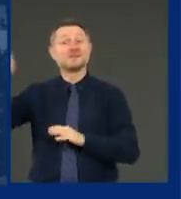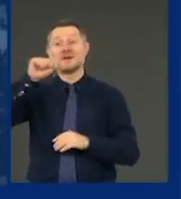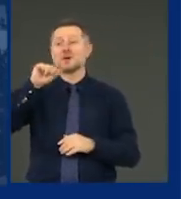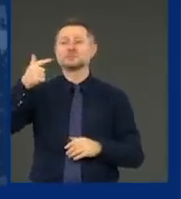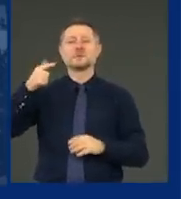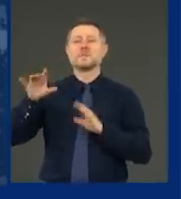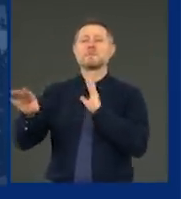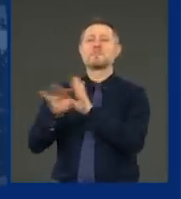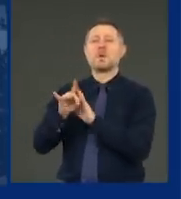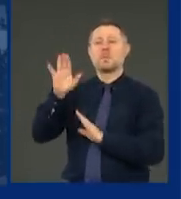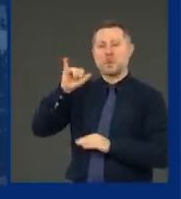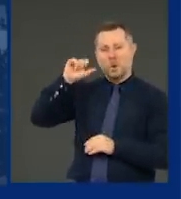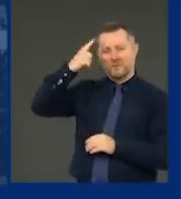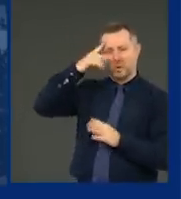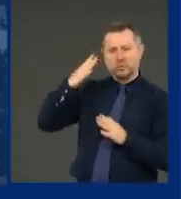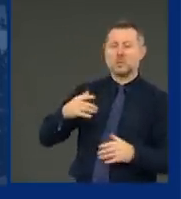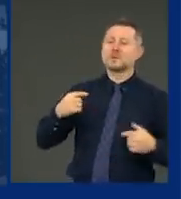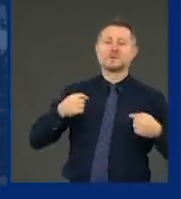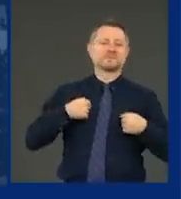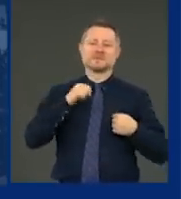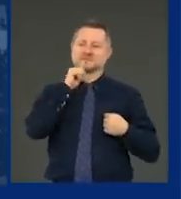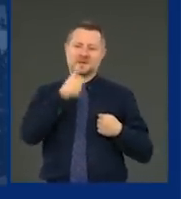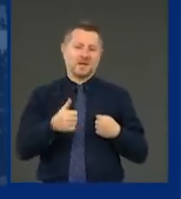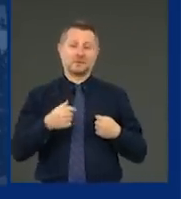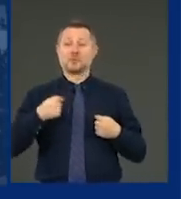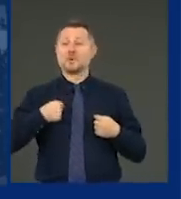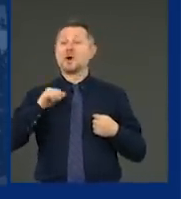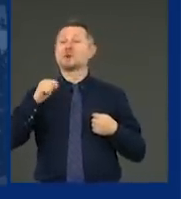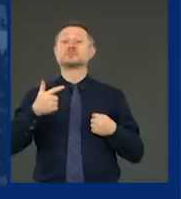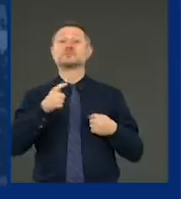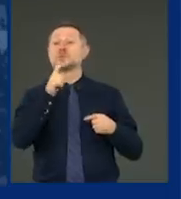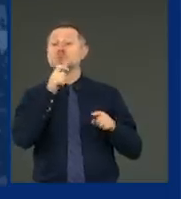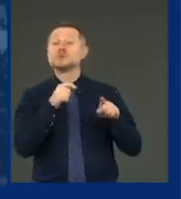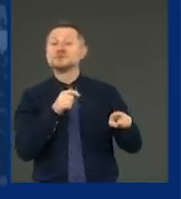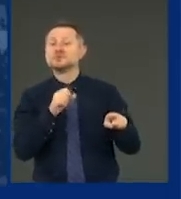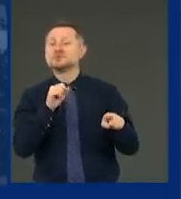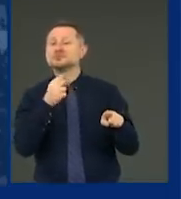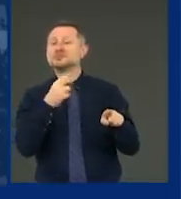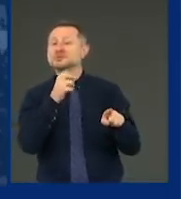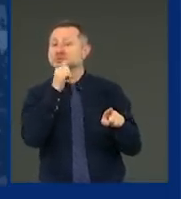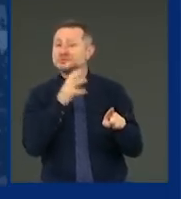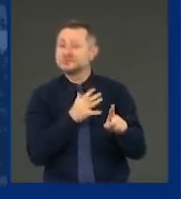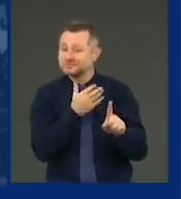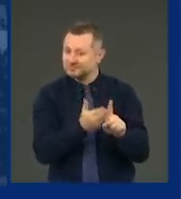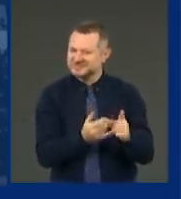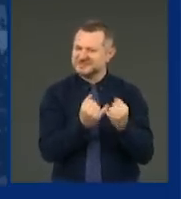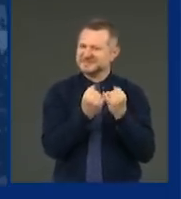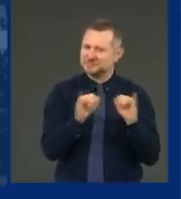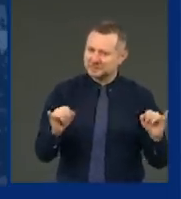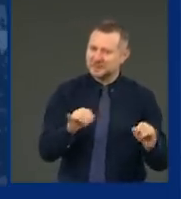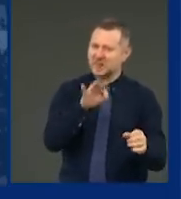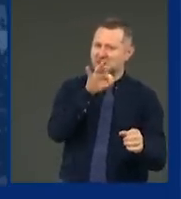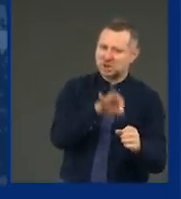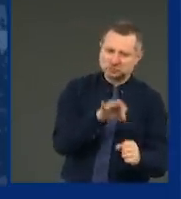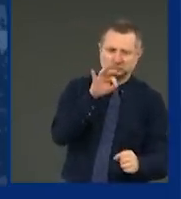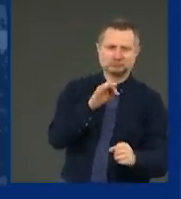here. She's an independently elected official. She has proven